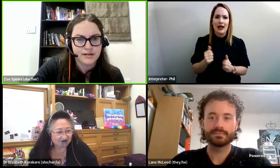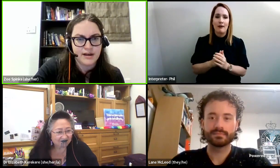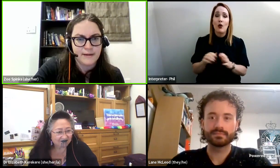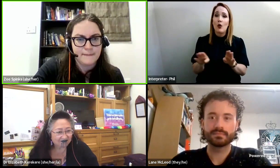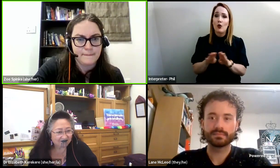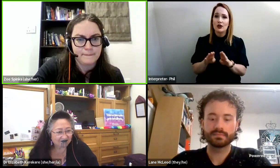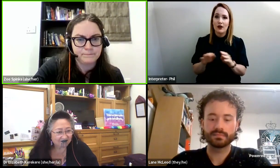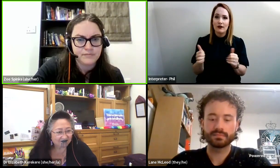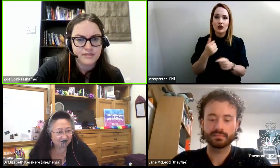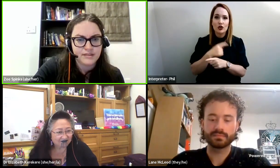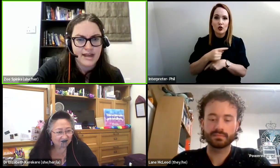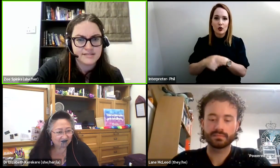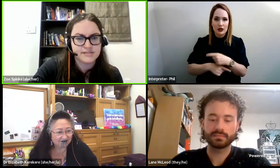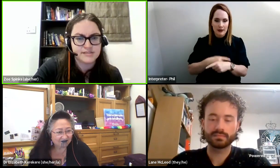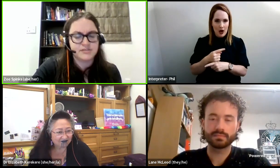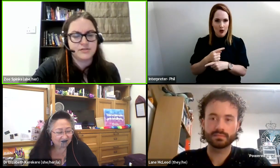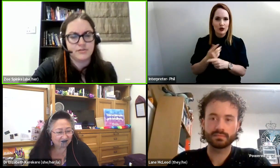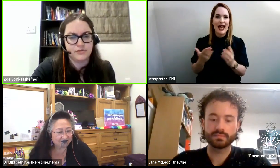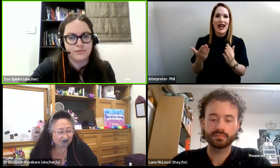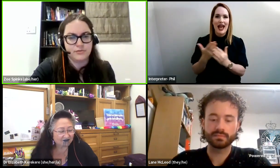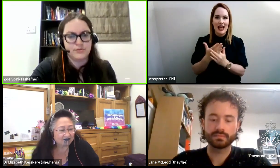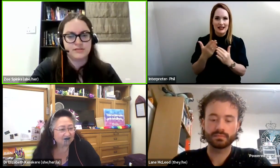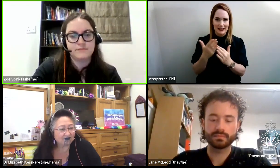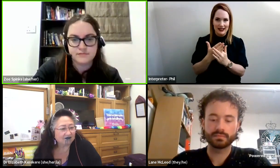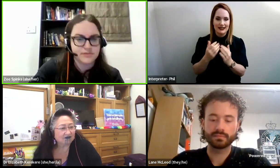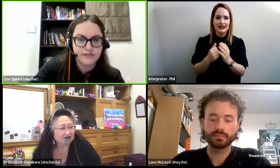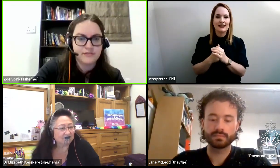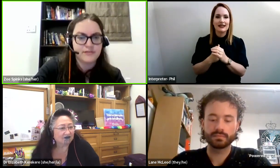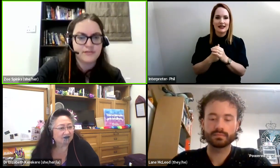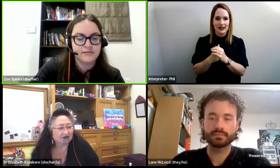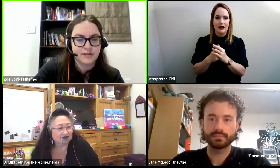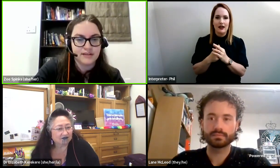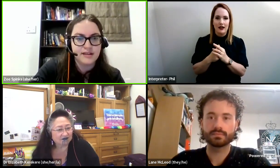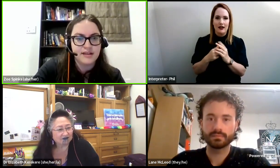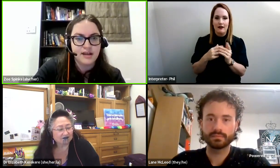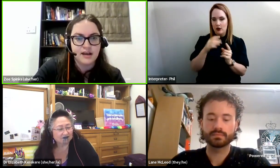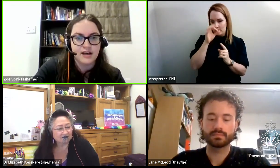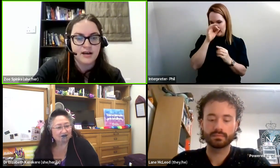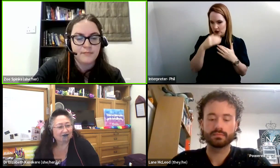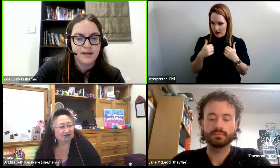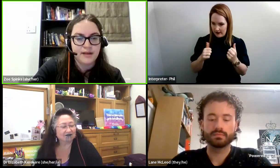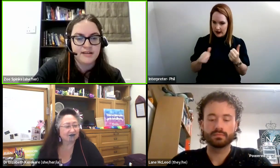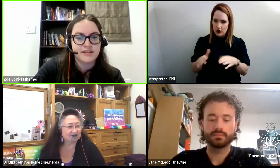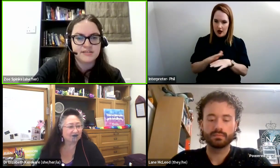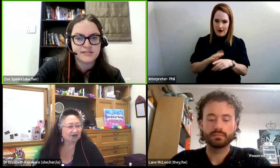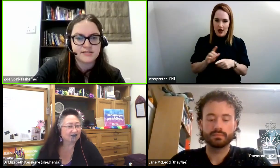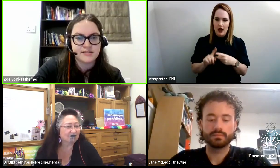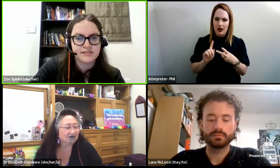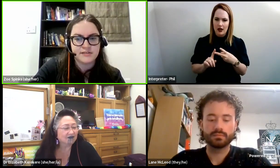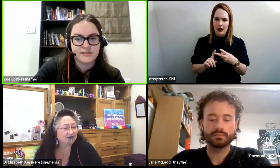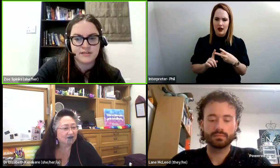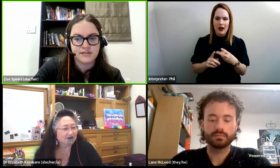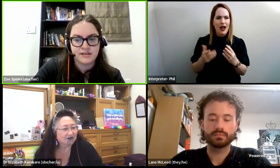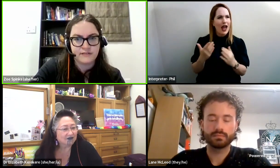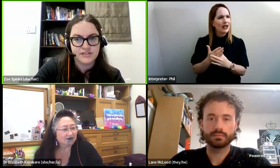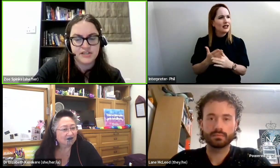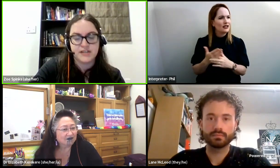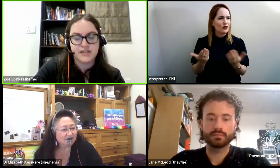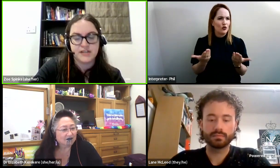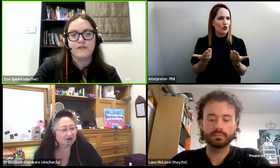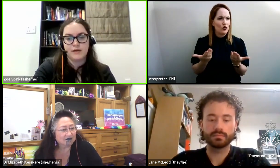about access to sexual health, covered that, and just access to